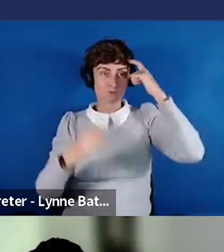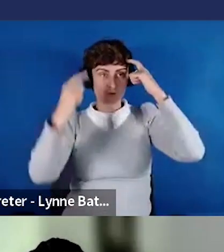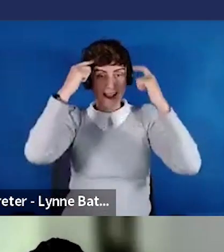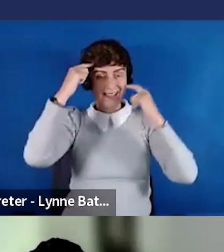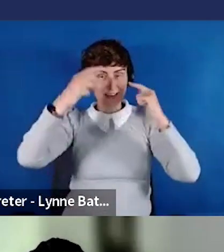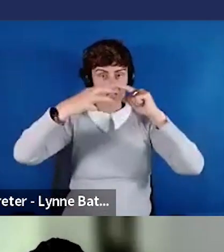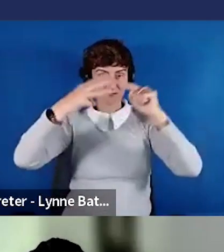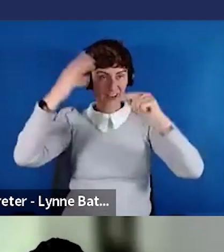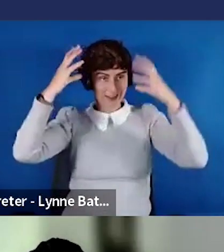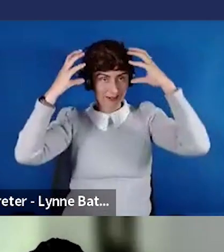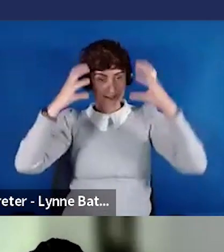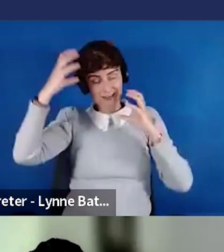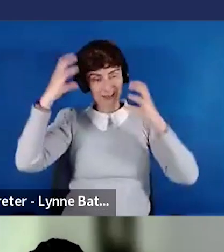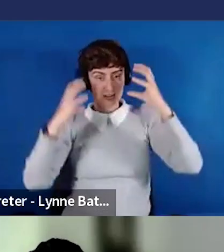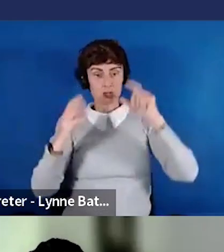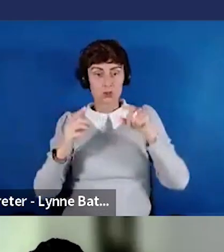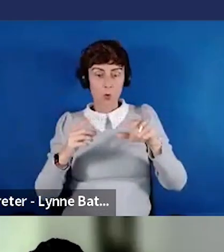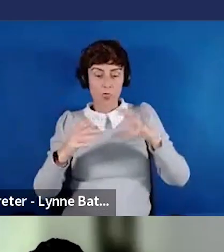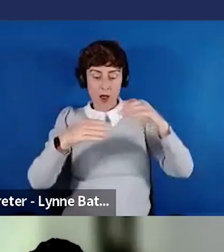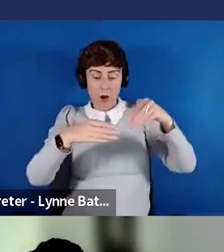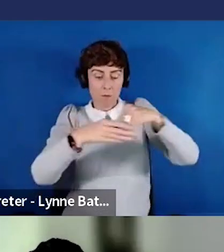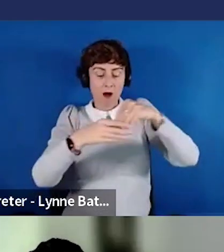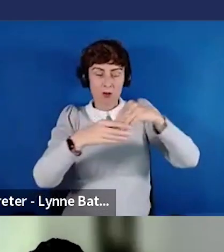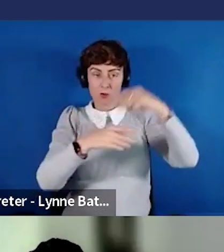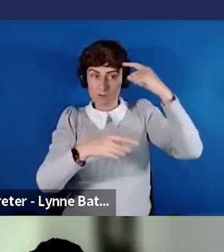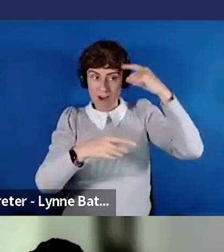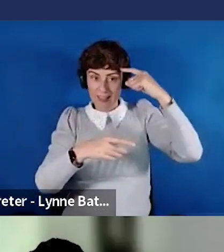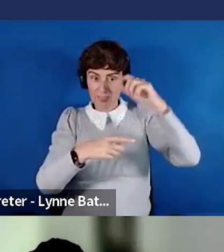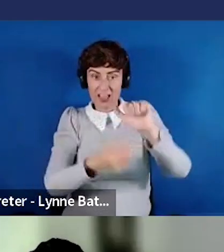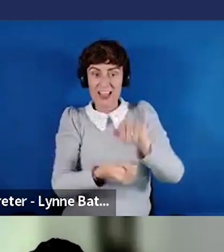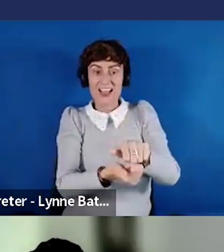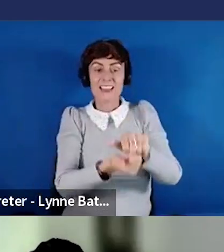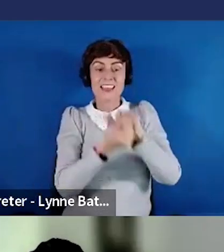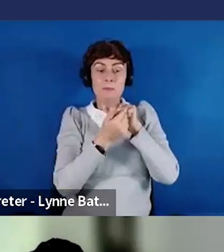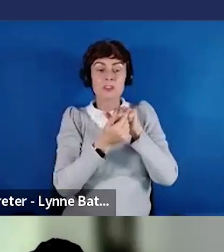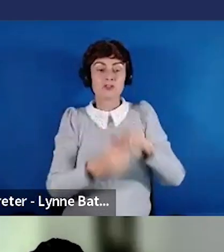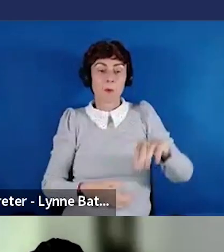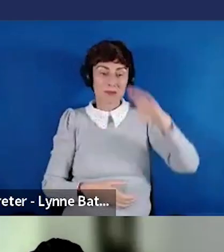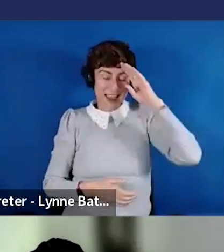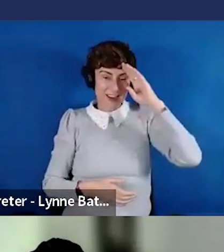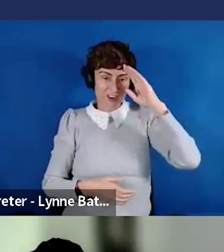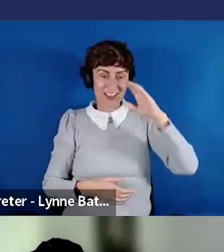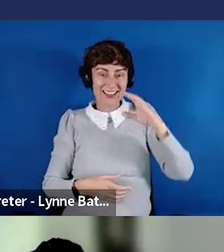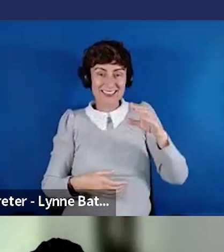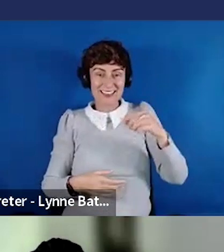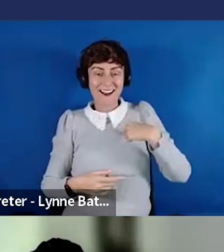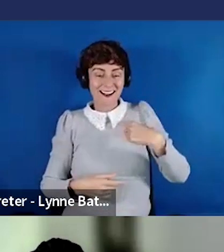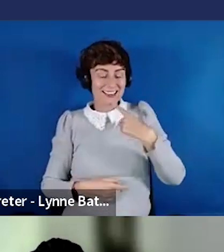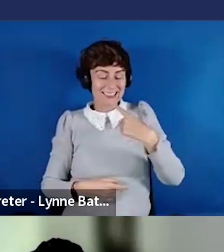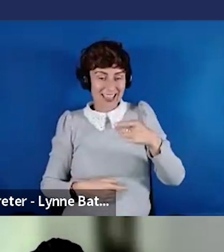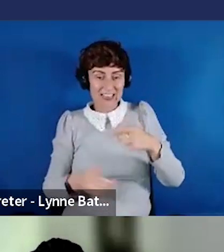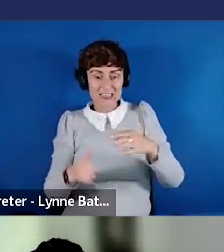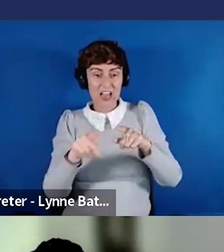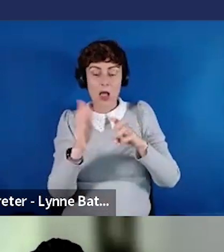part of the brain that keeps us out of danger is like a meerkat. I say to my son, "Oh, you're having a meerkat moment." And it's about taming the meerkat and